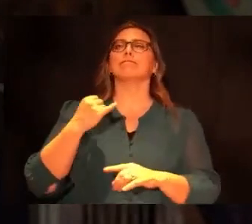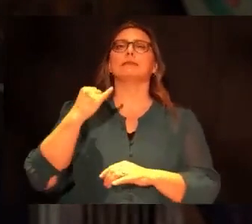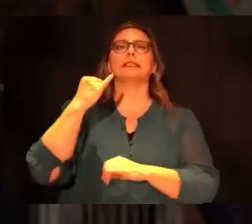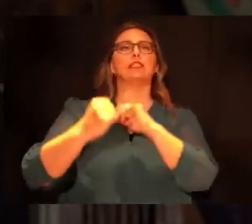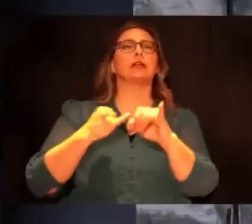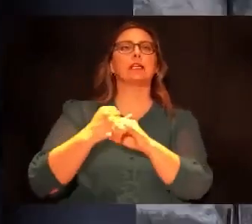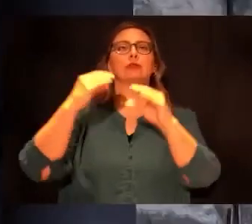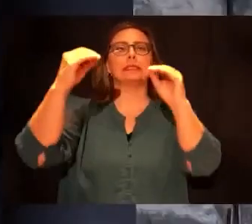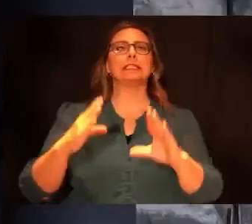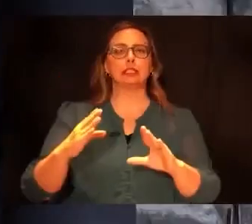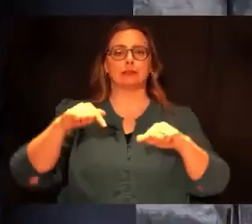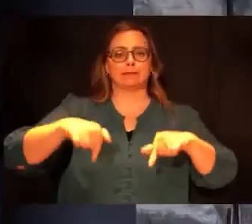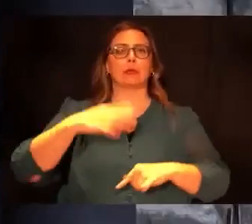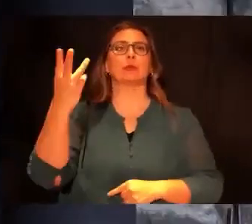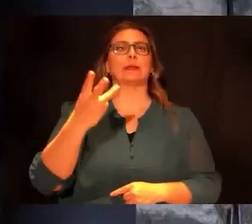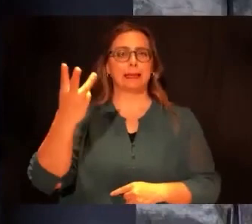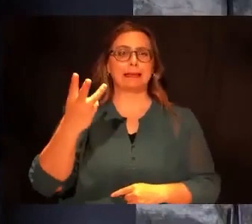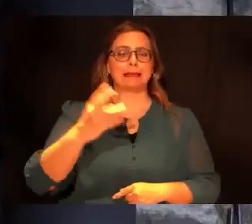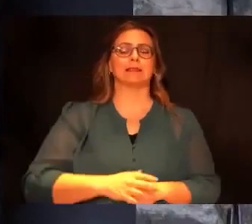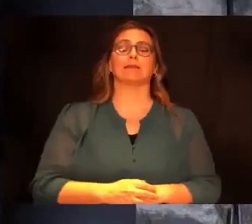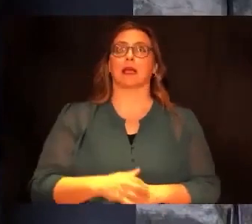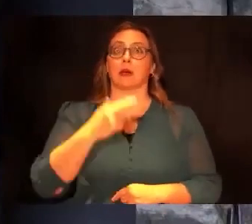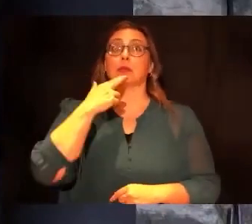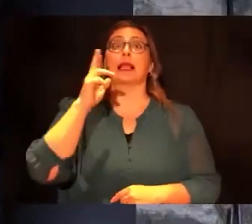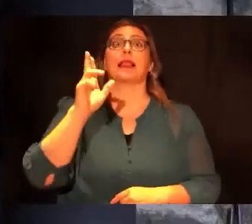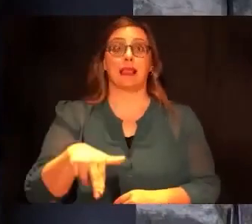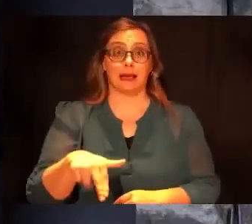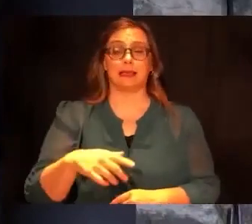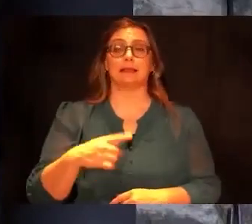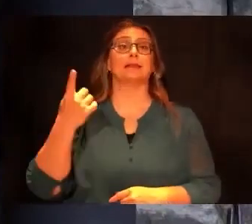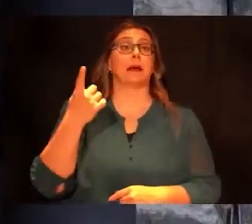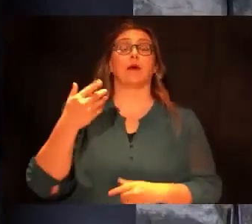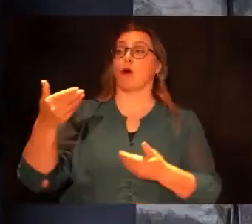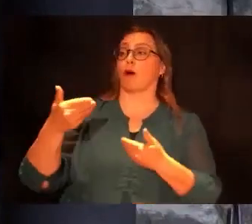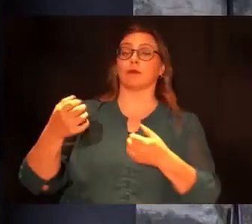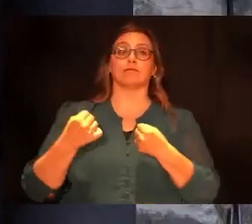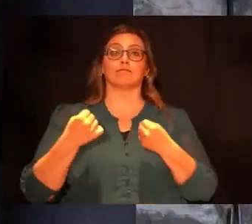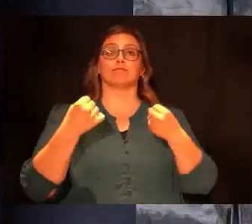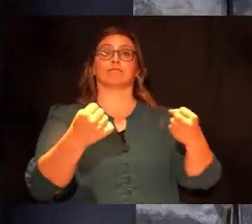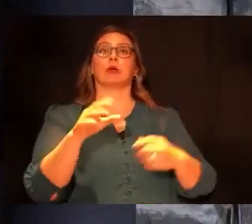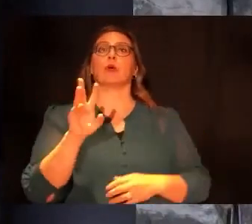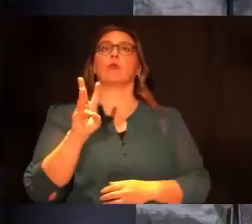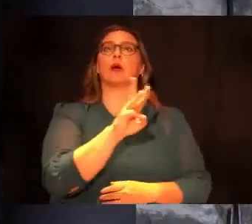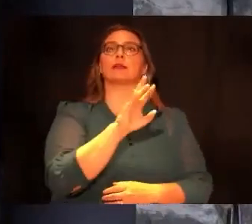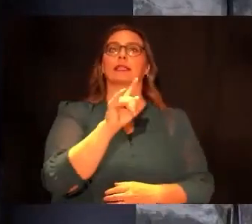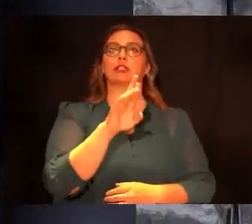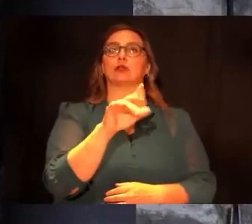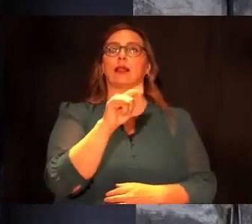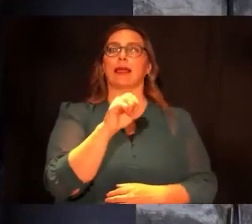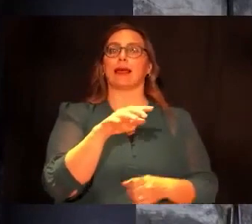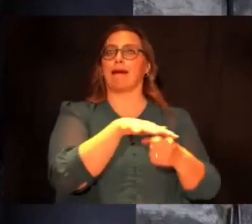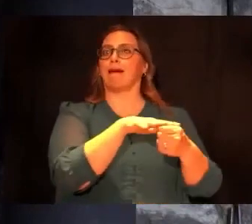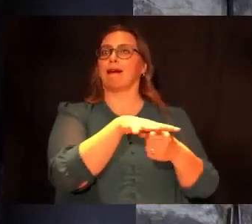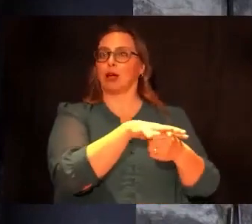Winnipeg. I was very lucky that someone brought me up to the West Interlake area to show